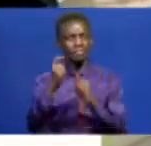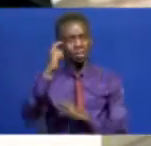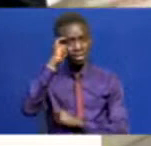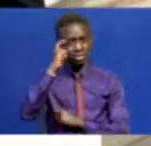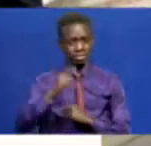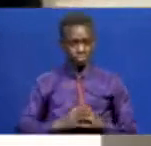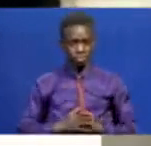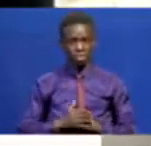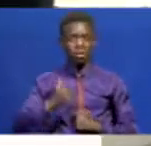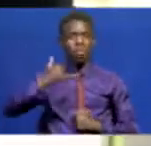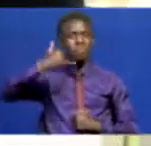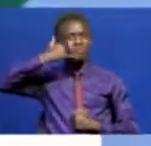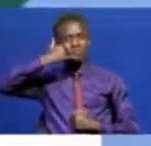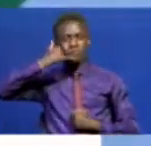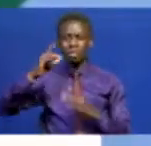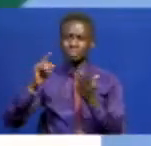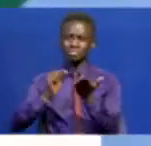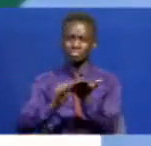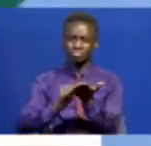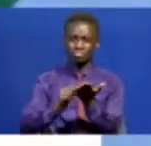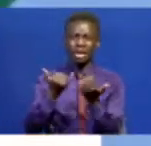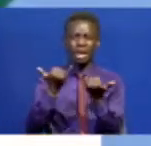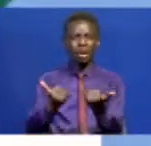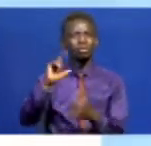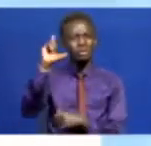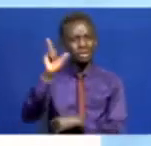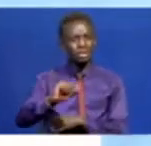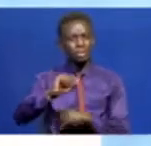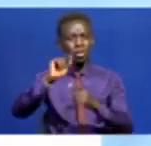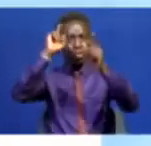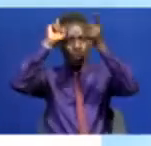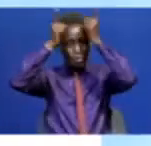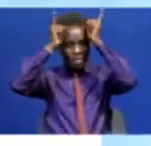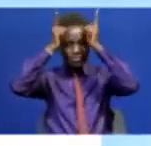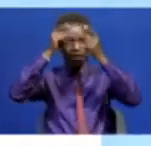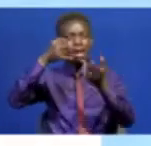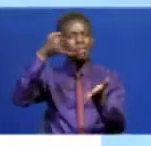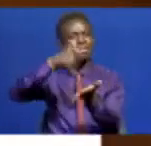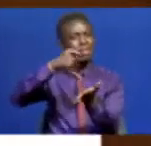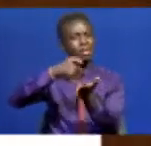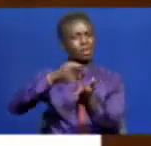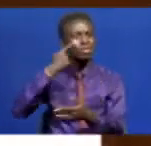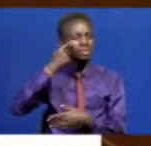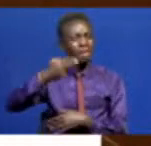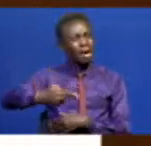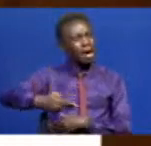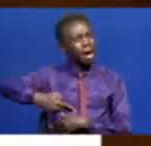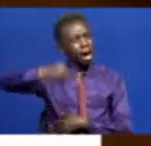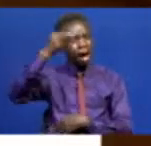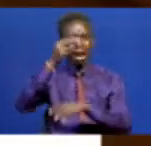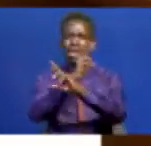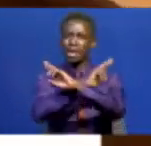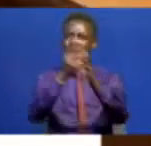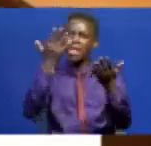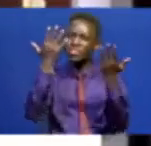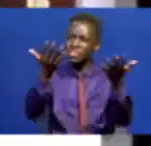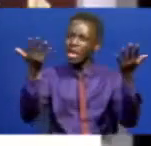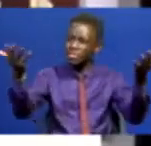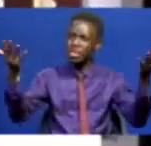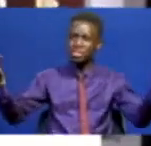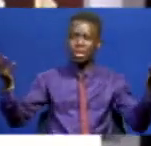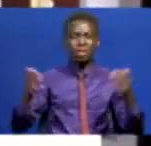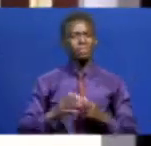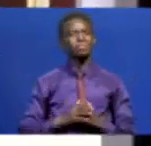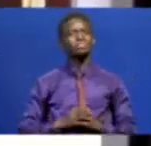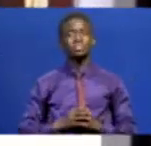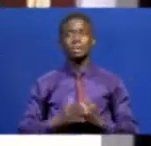data plans becoming more affordable and Wi-Fi hotspots becoming increasingly available, individuals can now carry